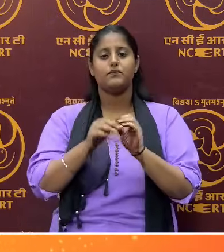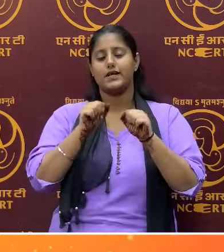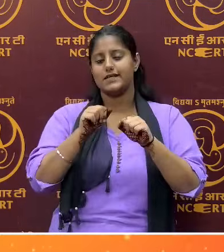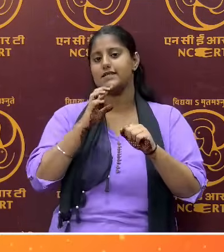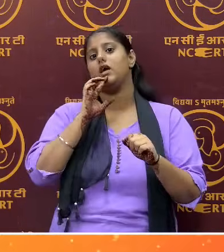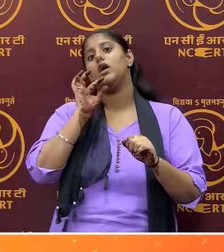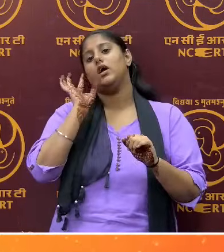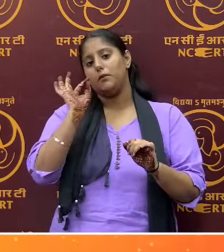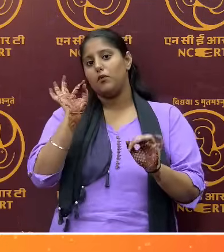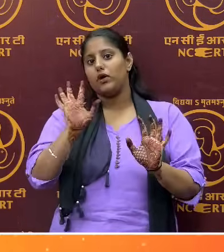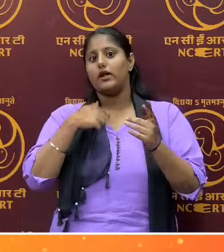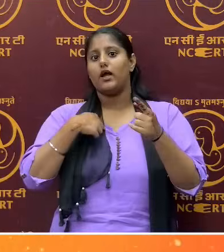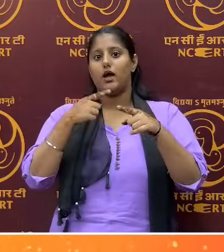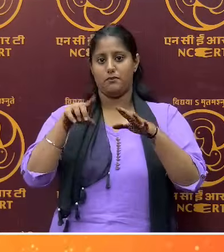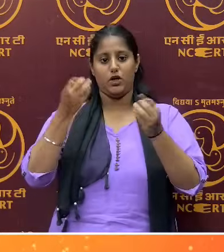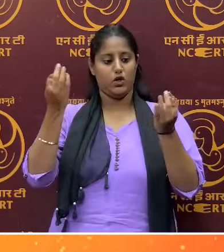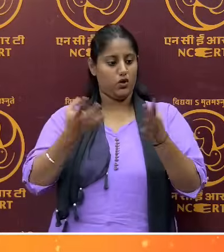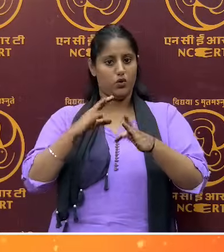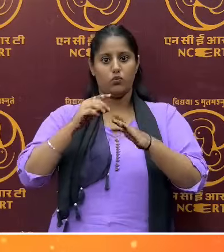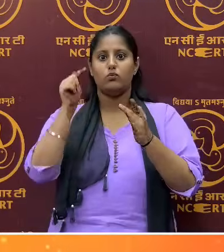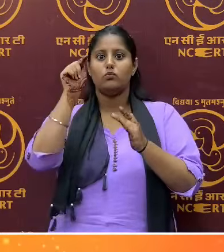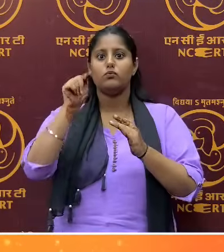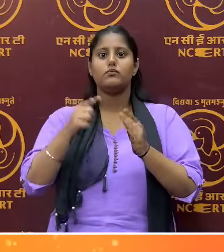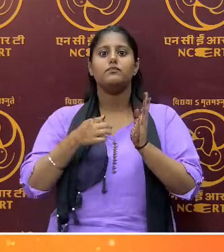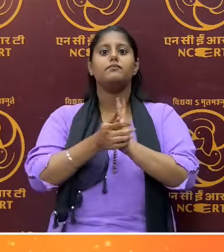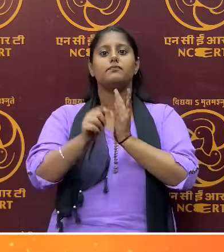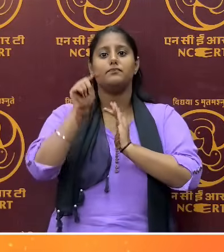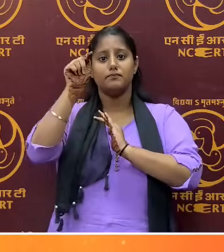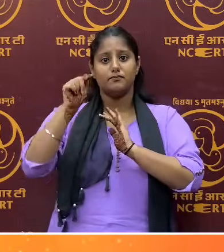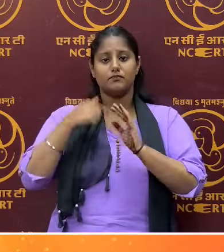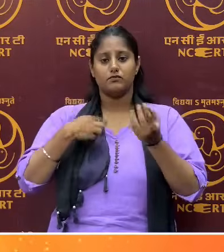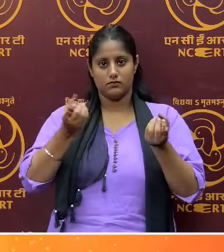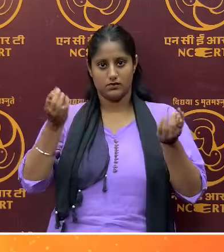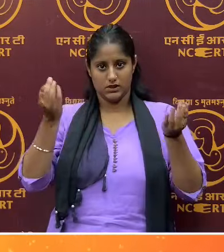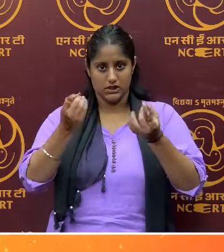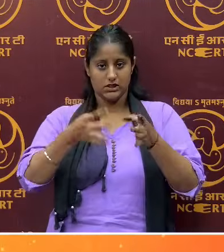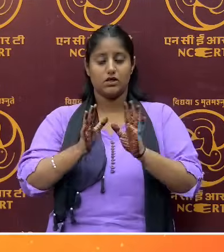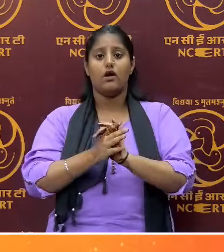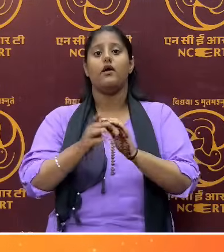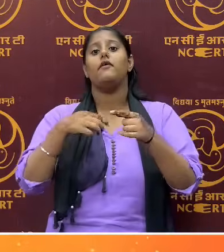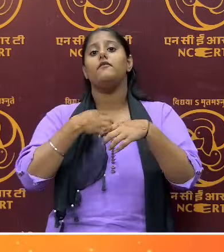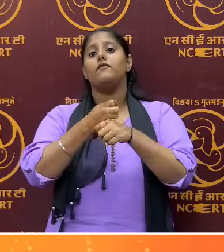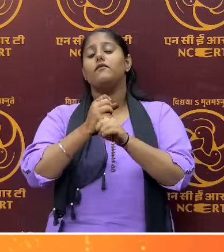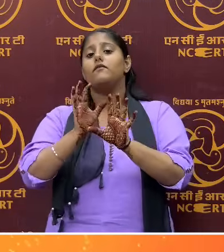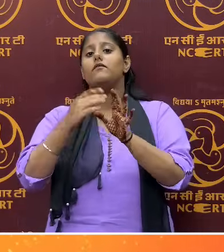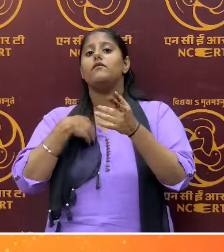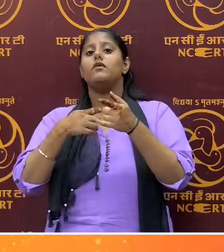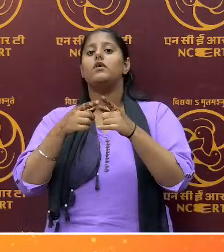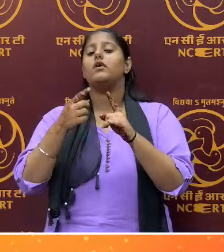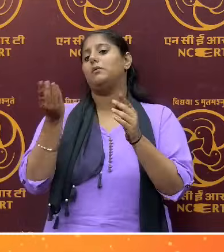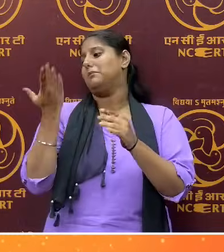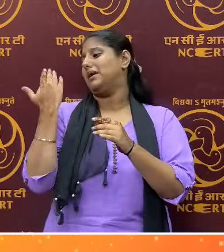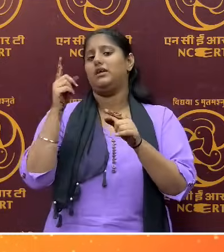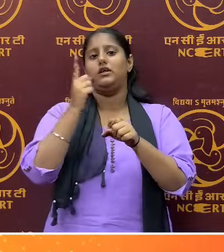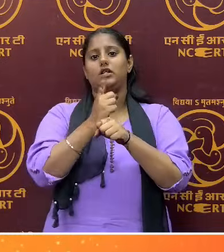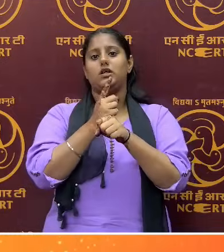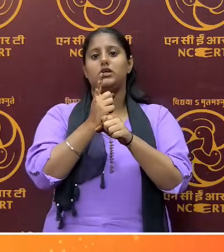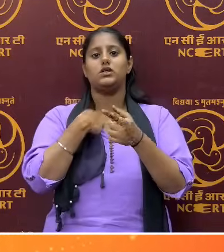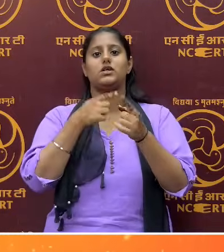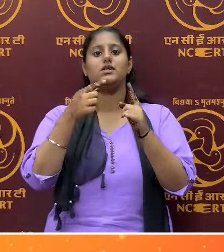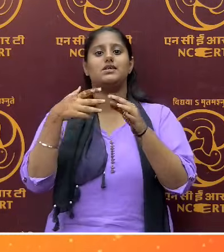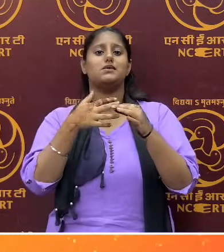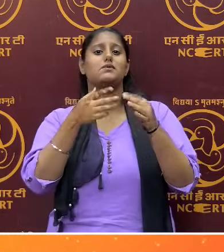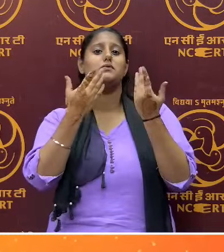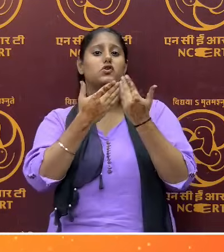important because we are launching a new upgrade for the PRASHAST 2.0 in terms of 2.0, and previously teachers and special